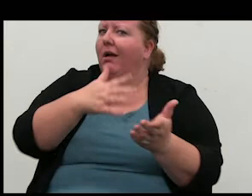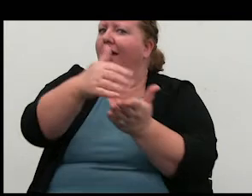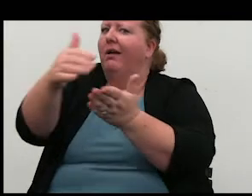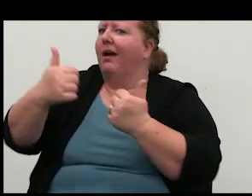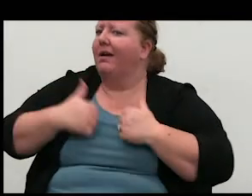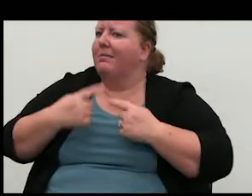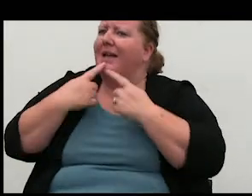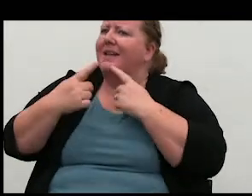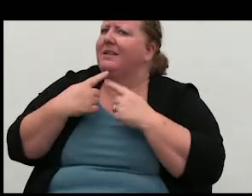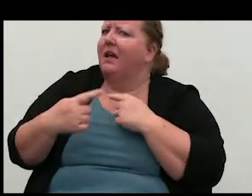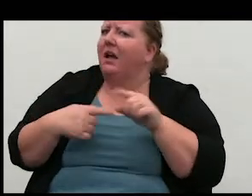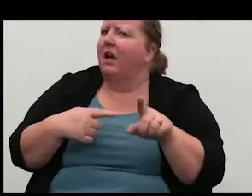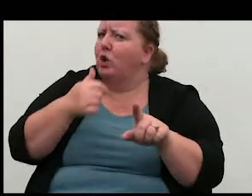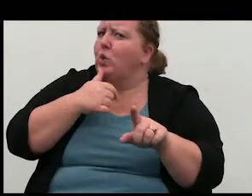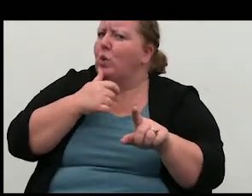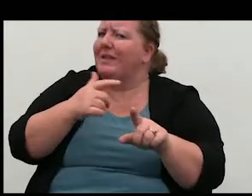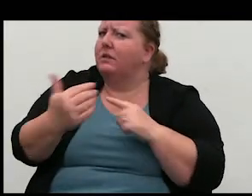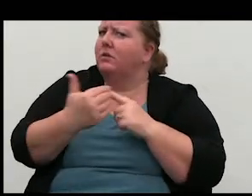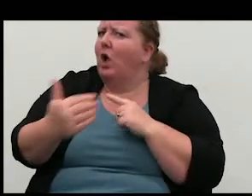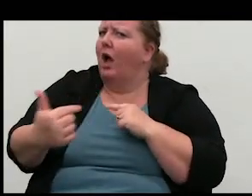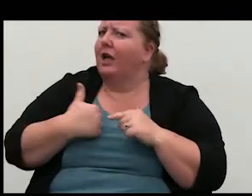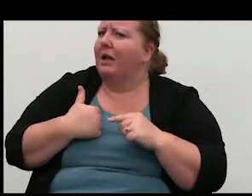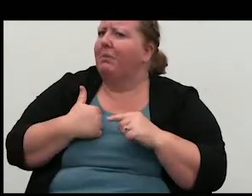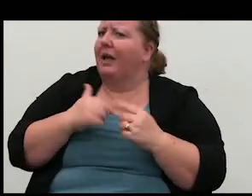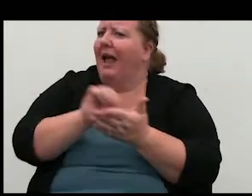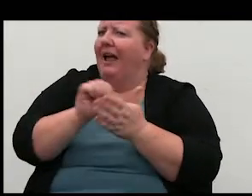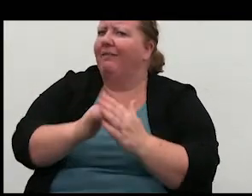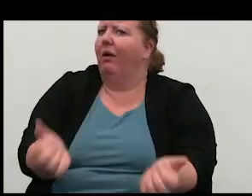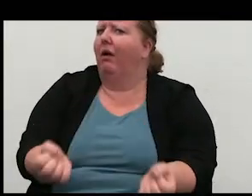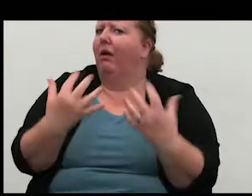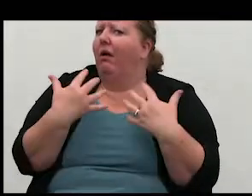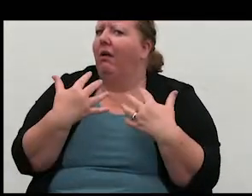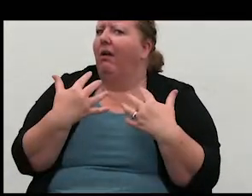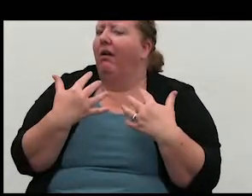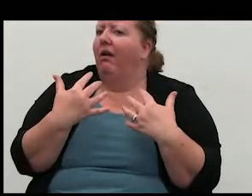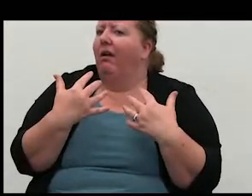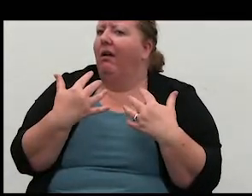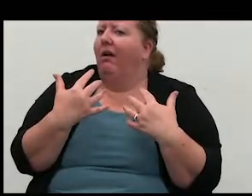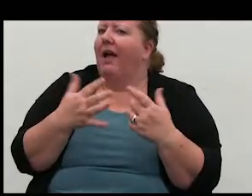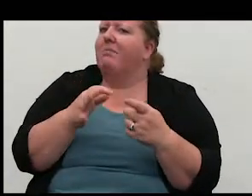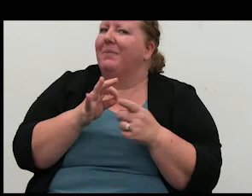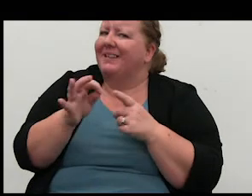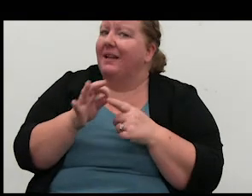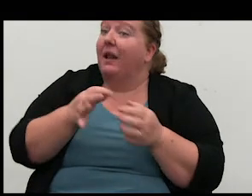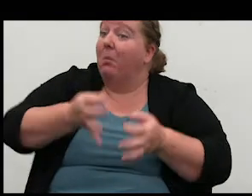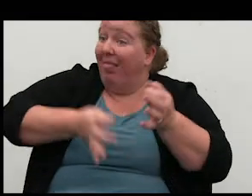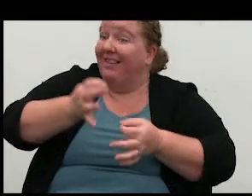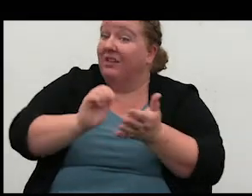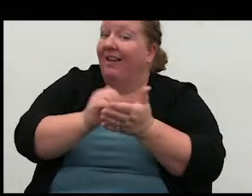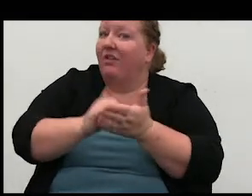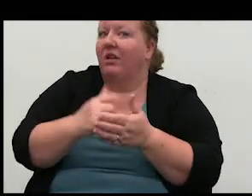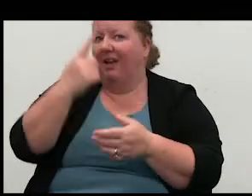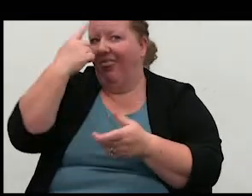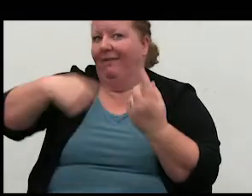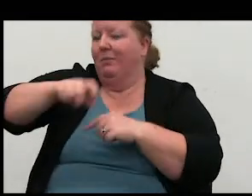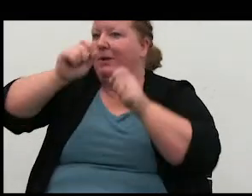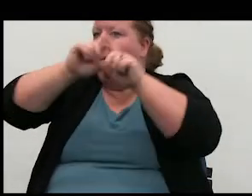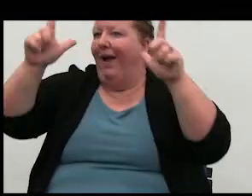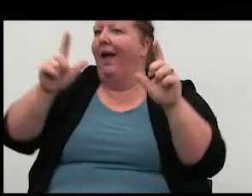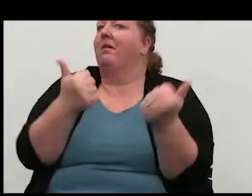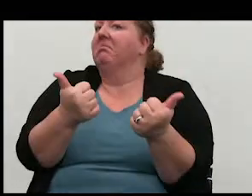my data and you use it to target me with adverts, and in particular, political adverts. I think it's good, so we're all aware of